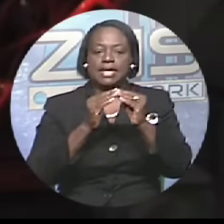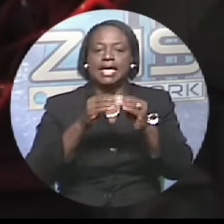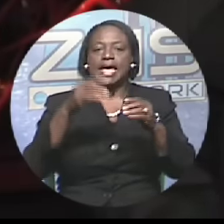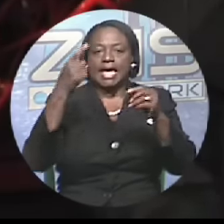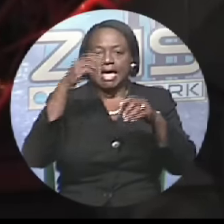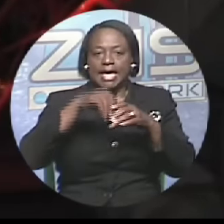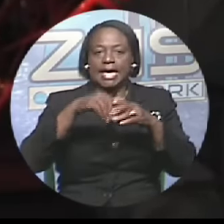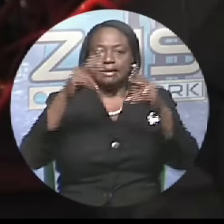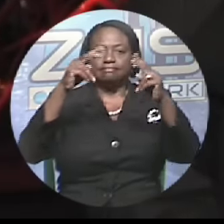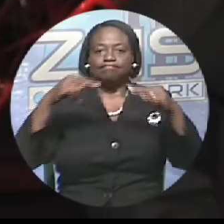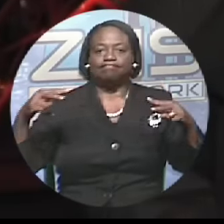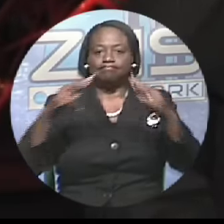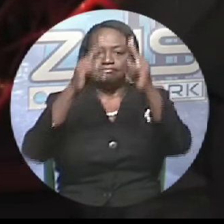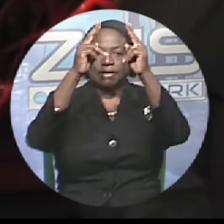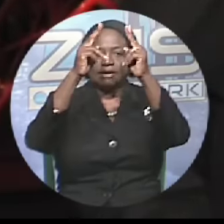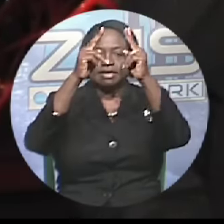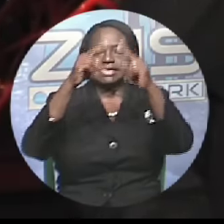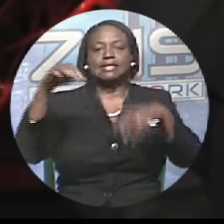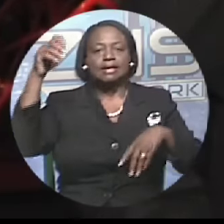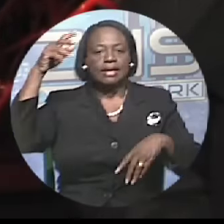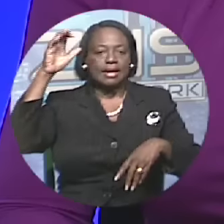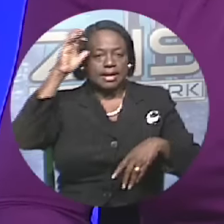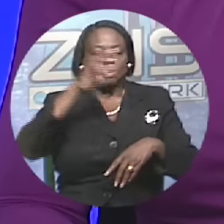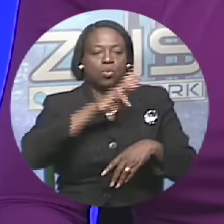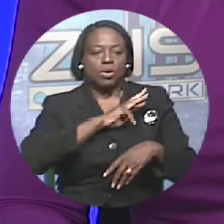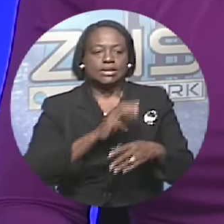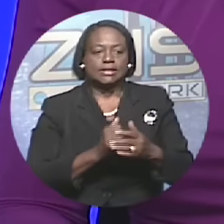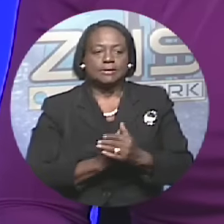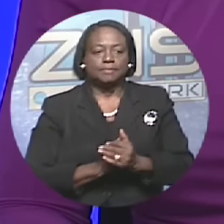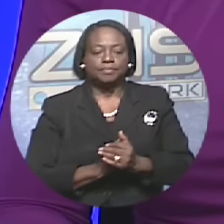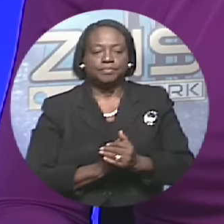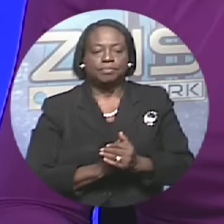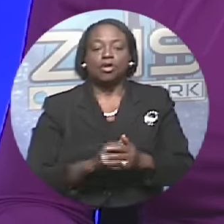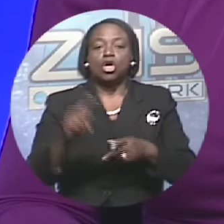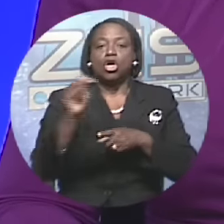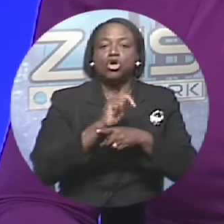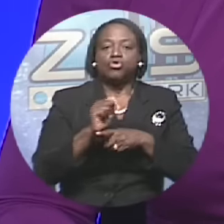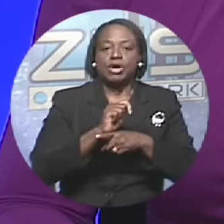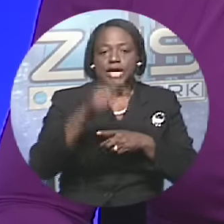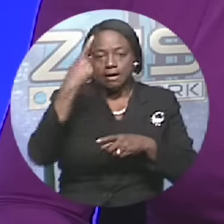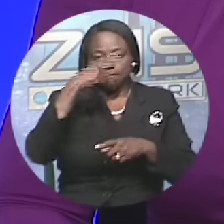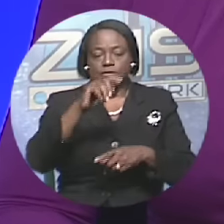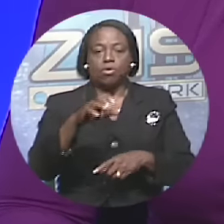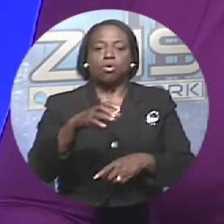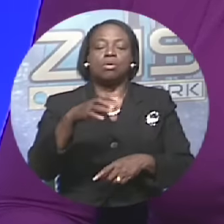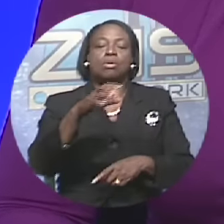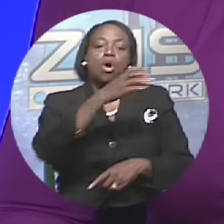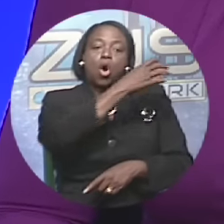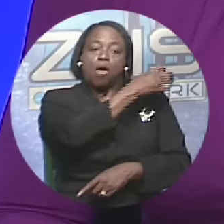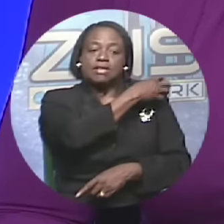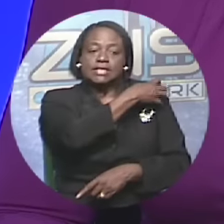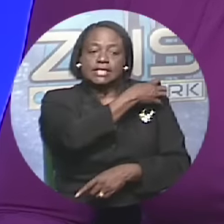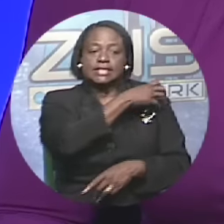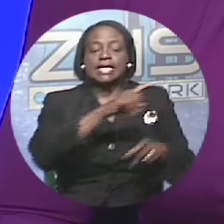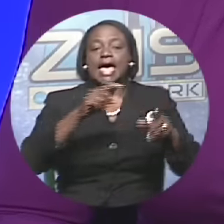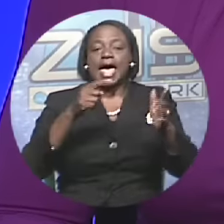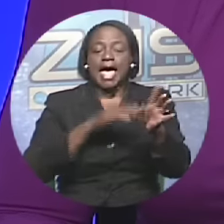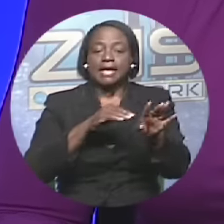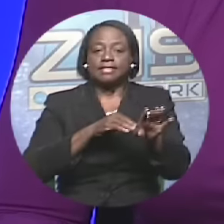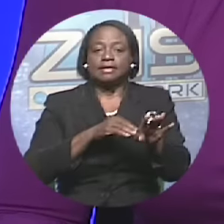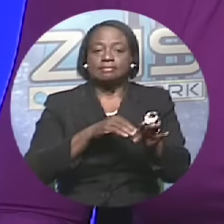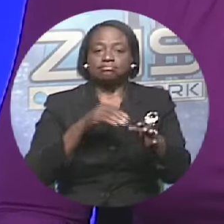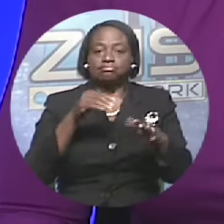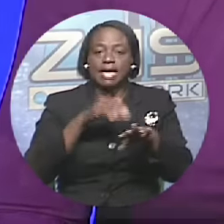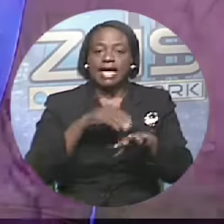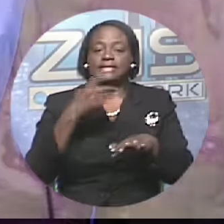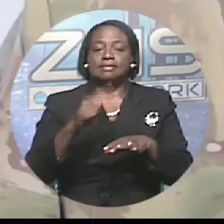Paris, Clint Watson, ZNS Network News. Training for officers at the Department of Corrections is in the pipeline